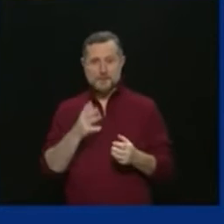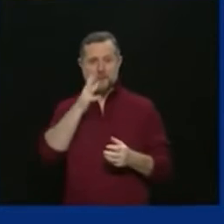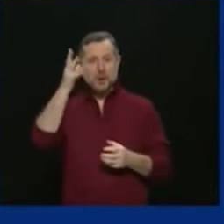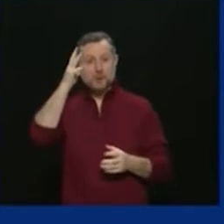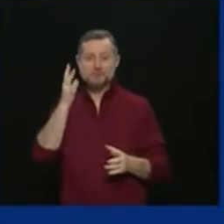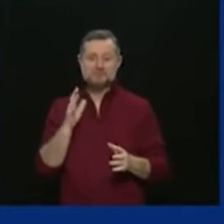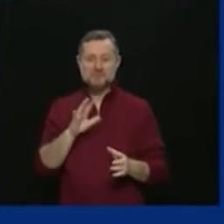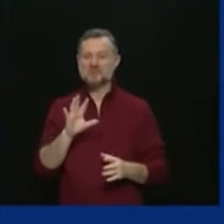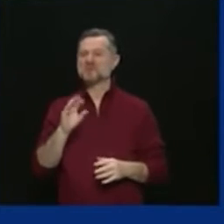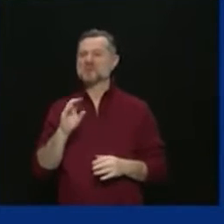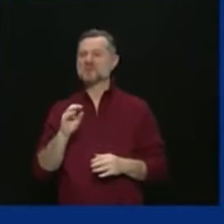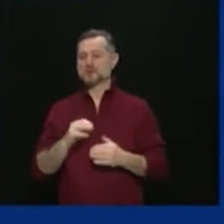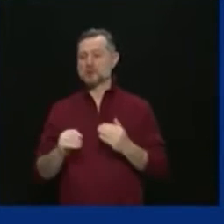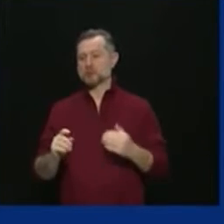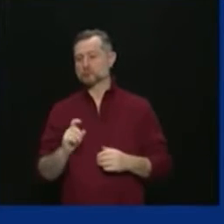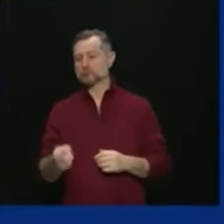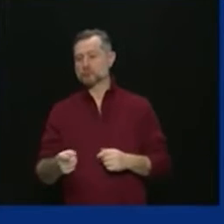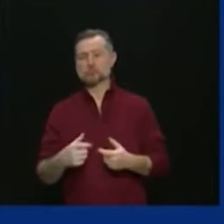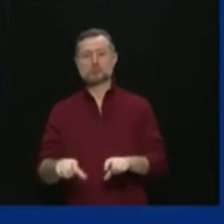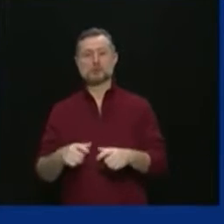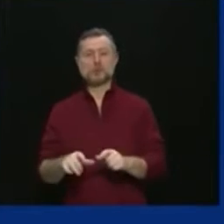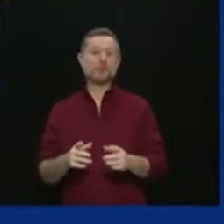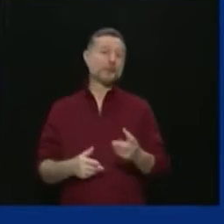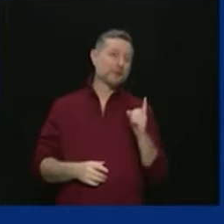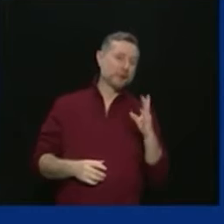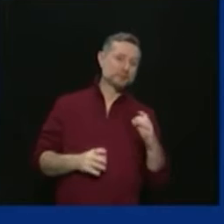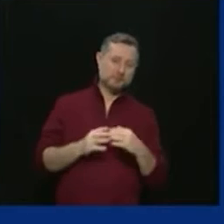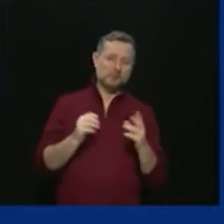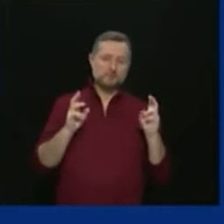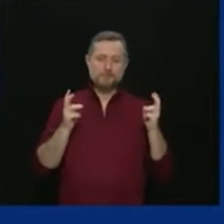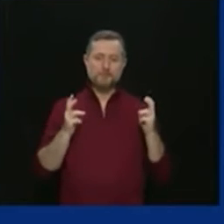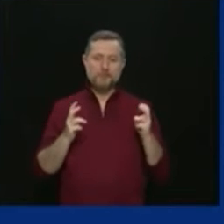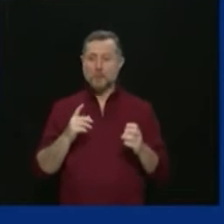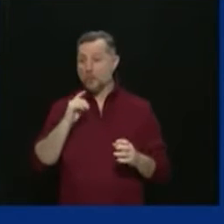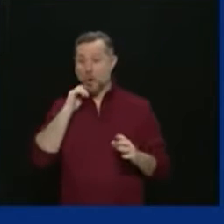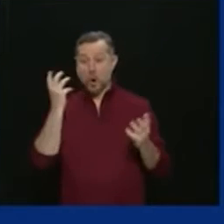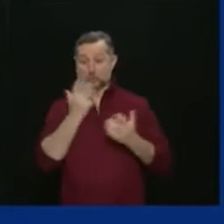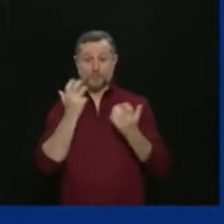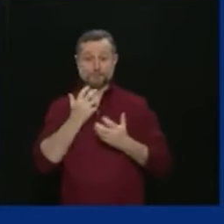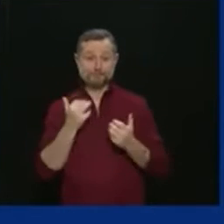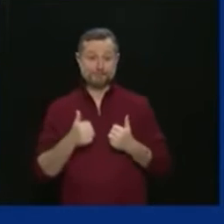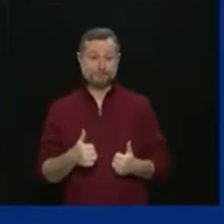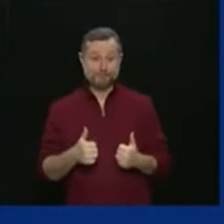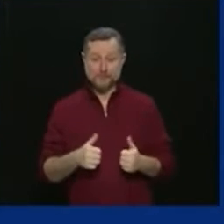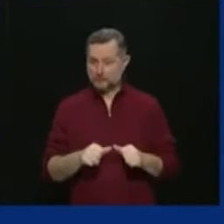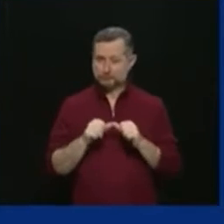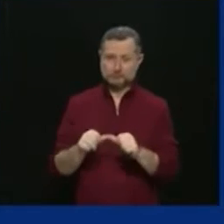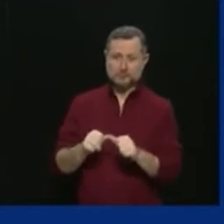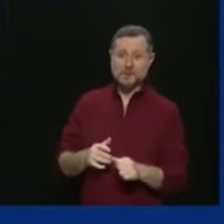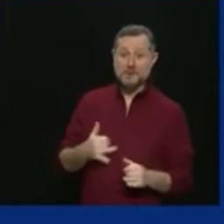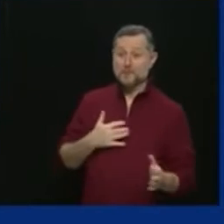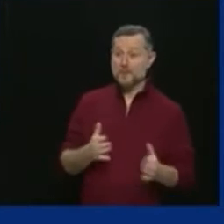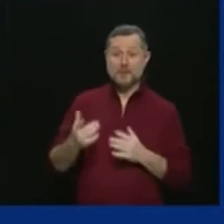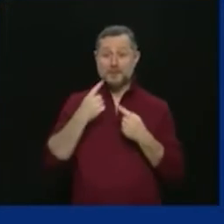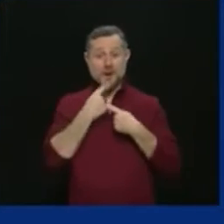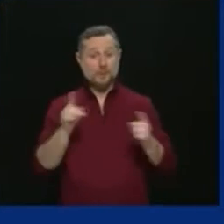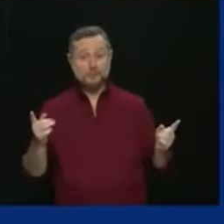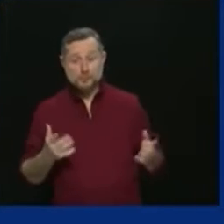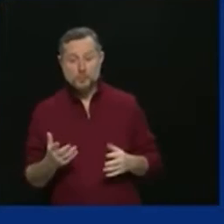wonderful. $100 is awesome. Keep doing that. But we have a plan I'm announcing today. It's